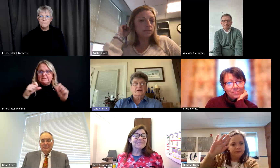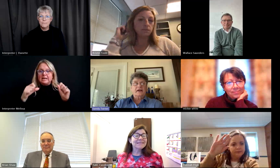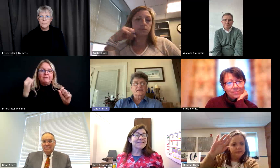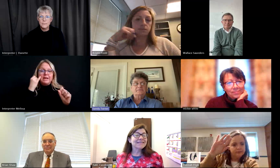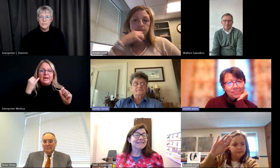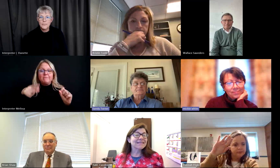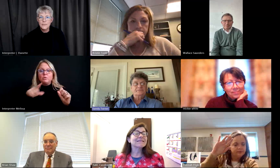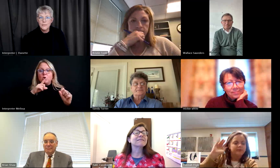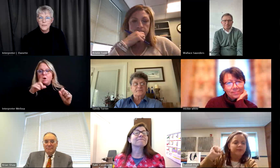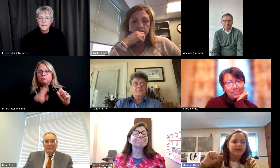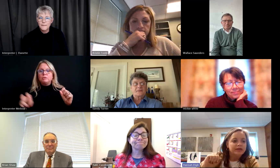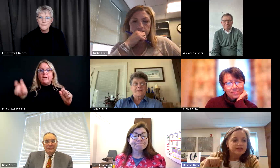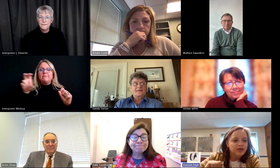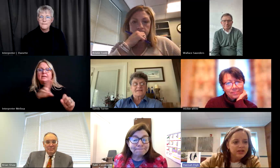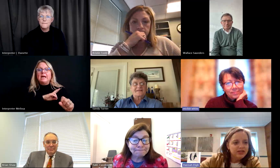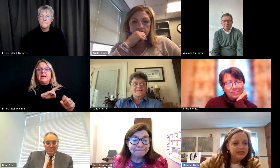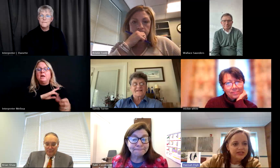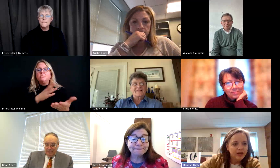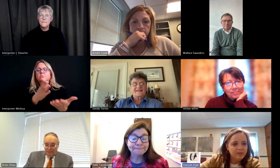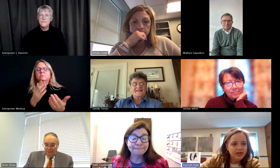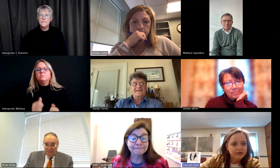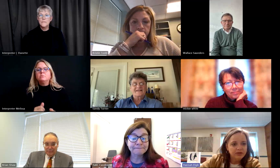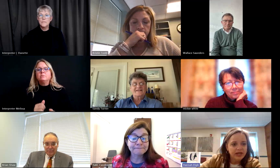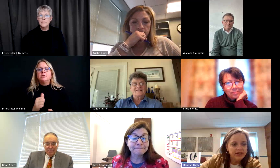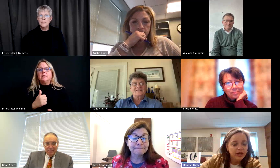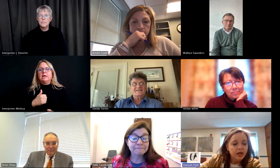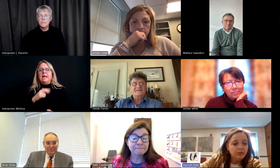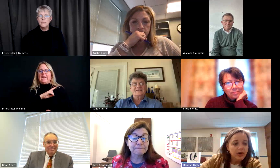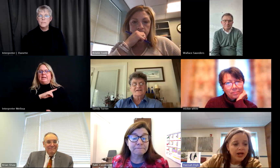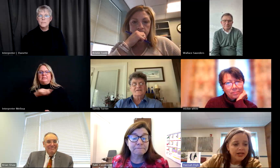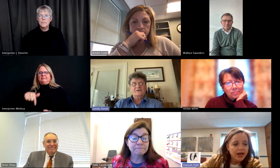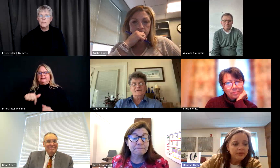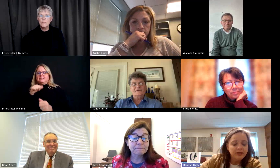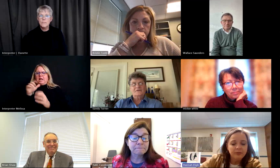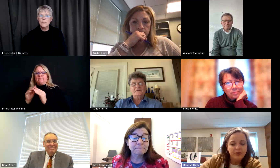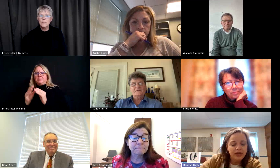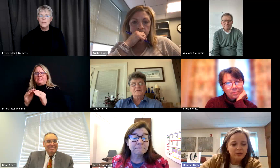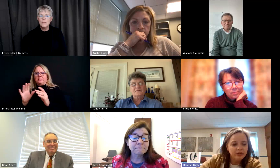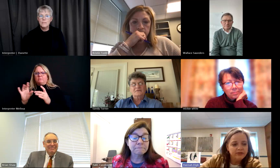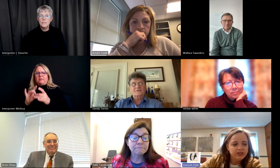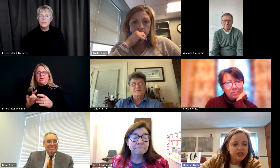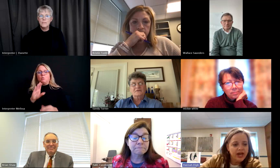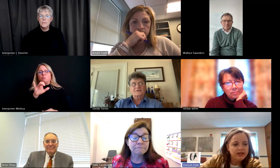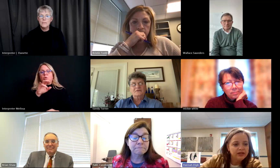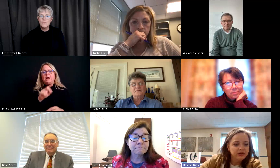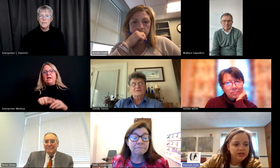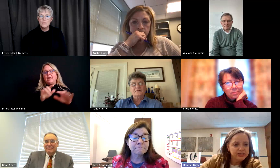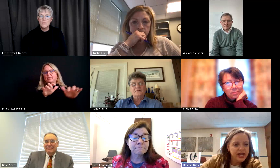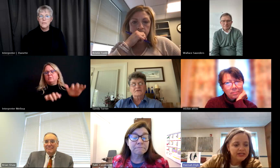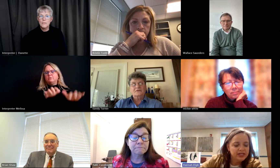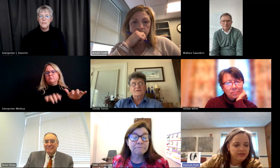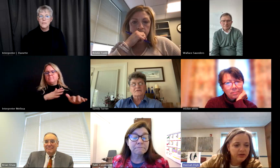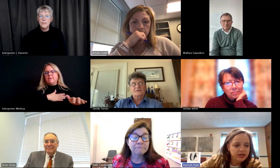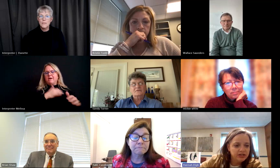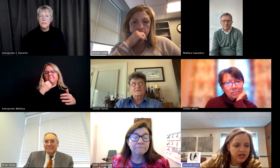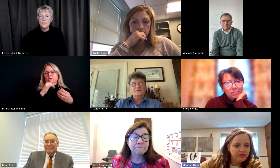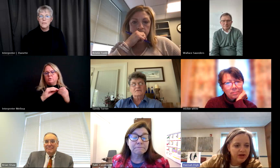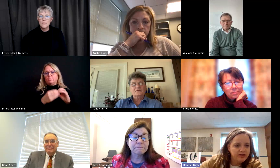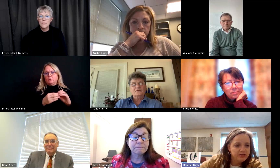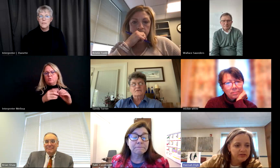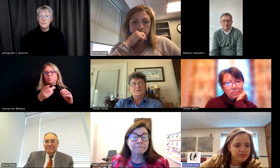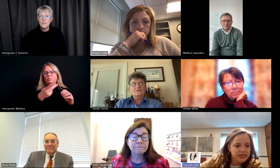traveling, Hannah. Sorry, this is not meeting related. Brian, I'm going to put my number in the chat. Chris asked if we